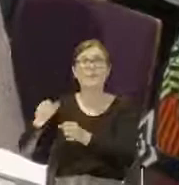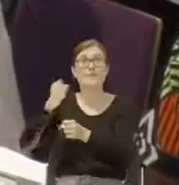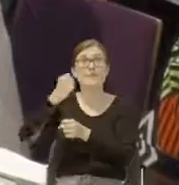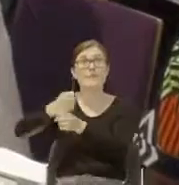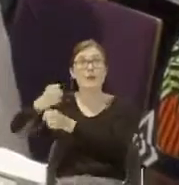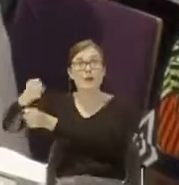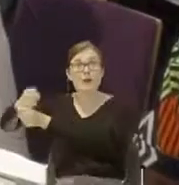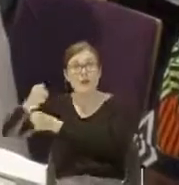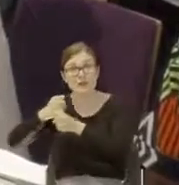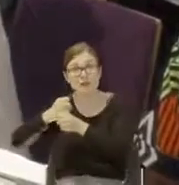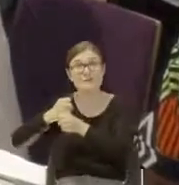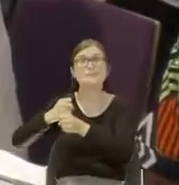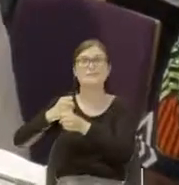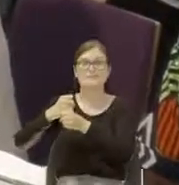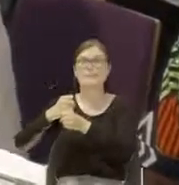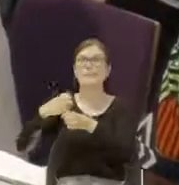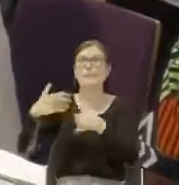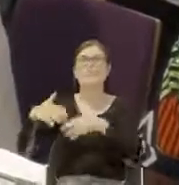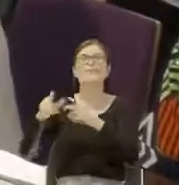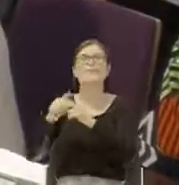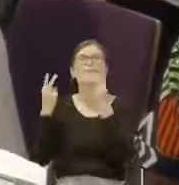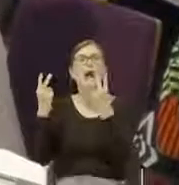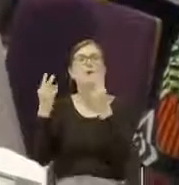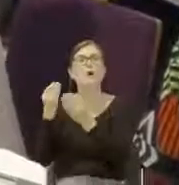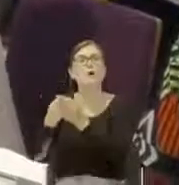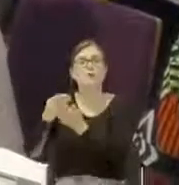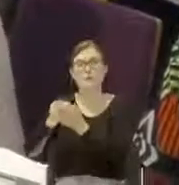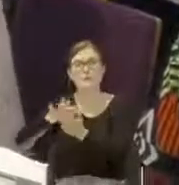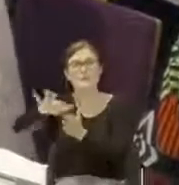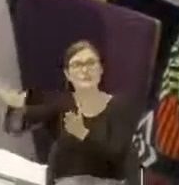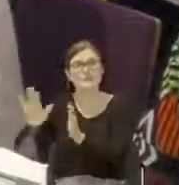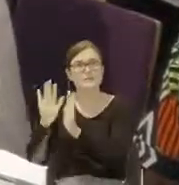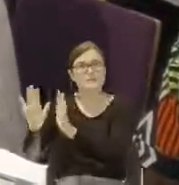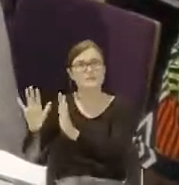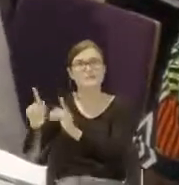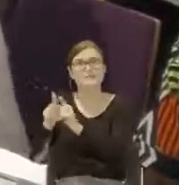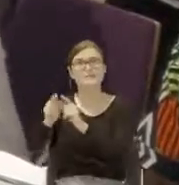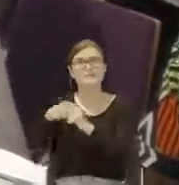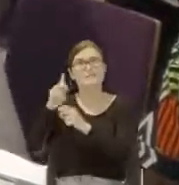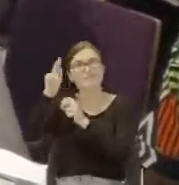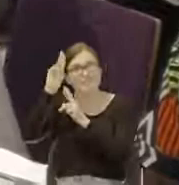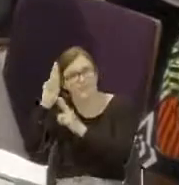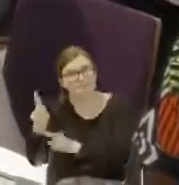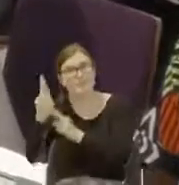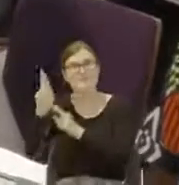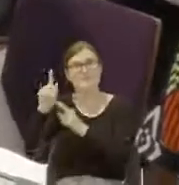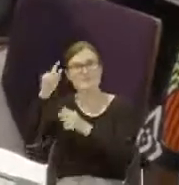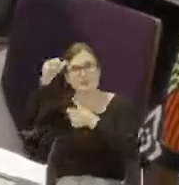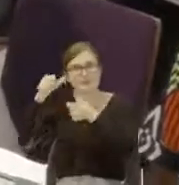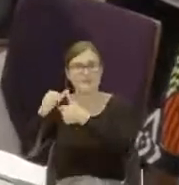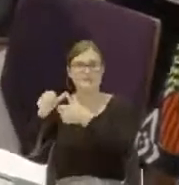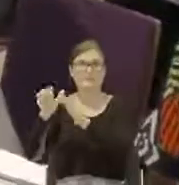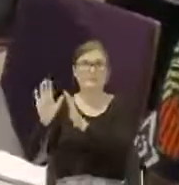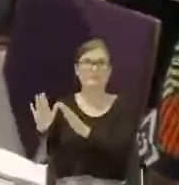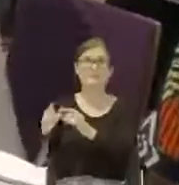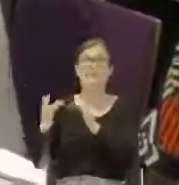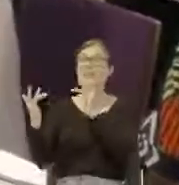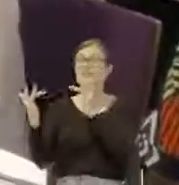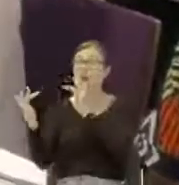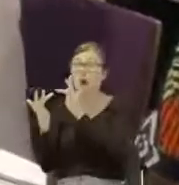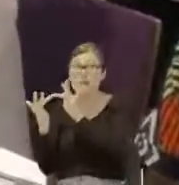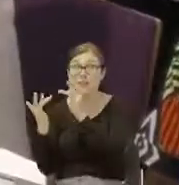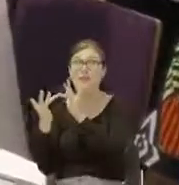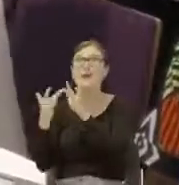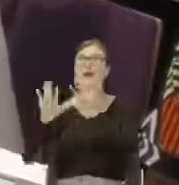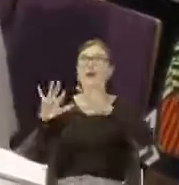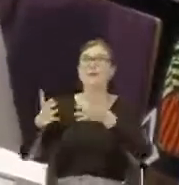I am certain our partnership is here to stay, and we're trying to change the world. It's not a small detail that we are working on.